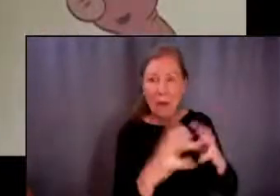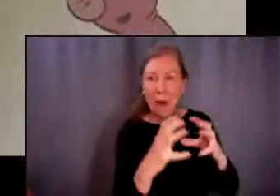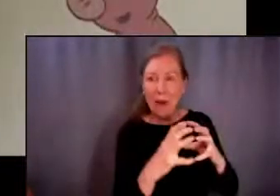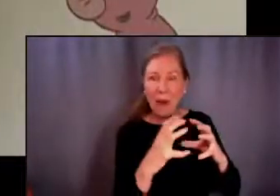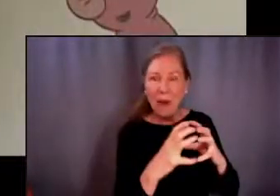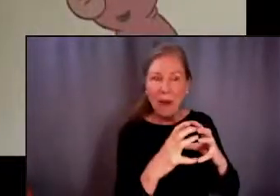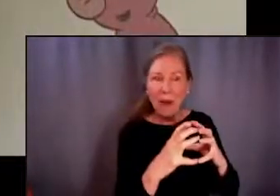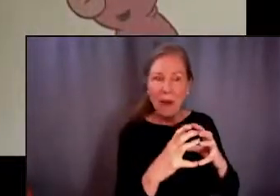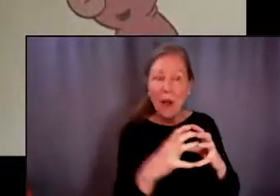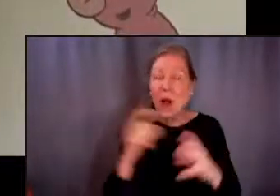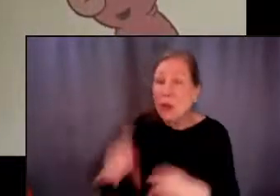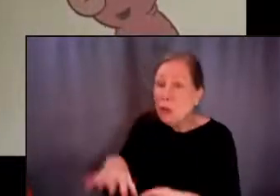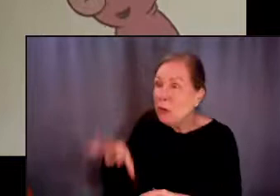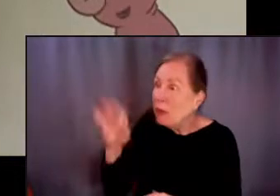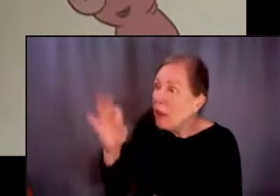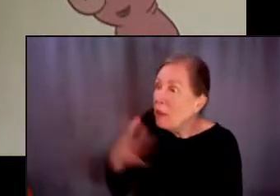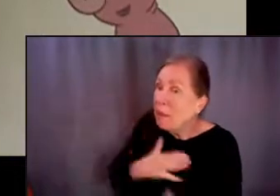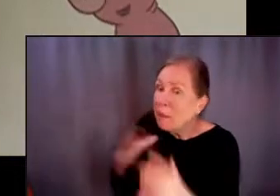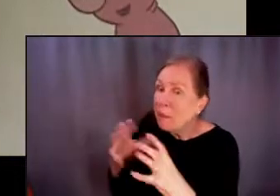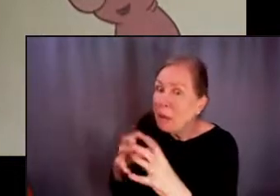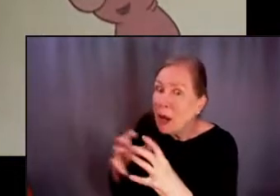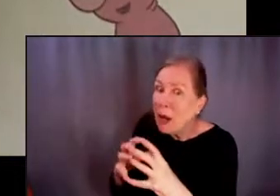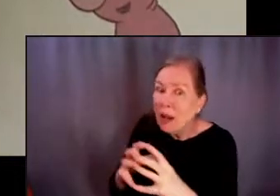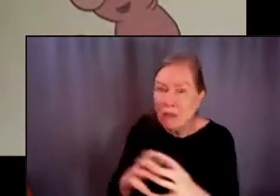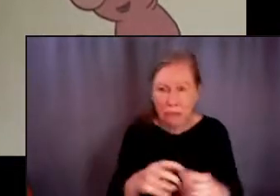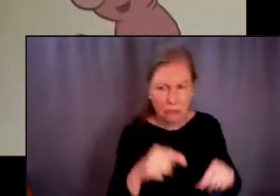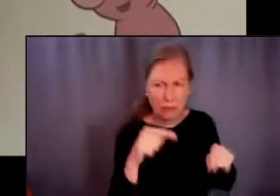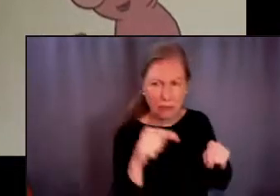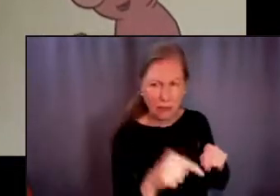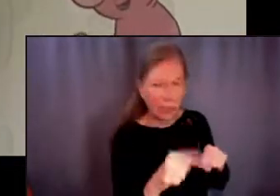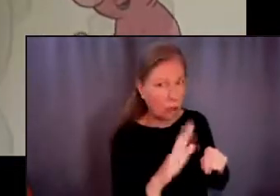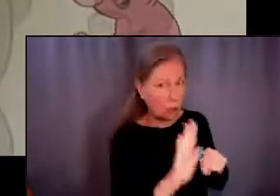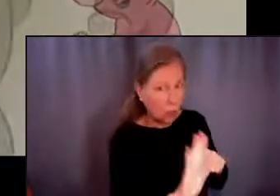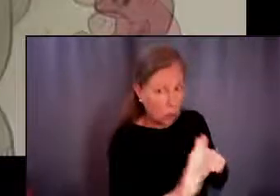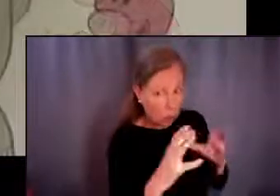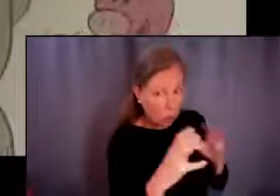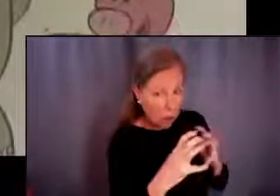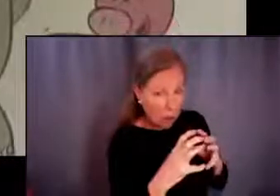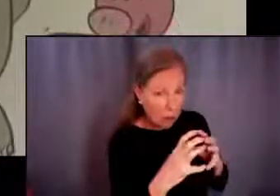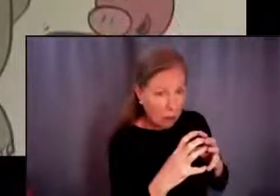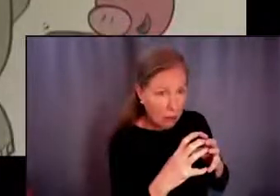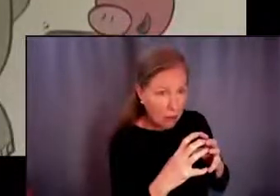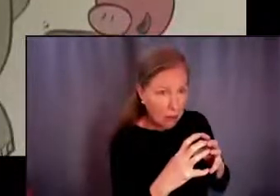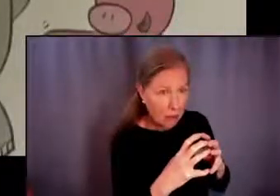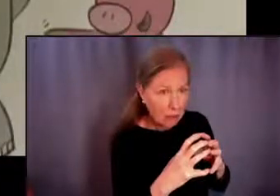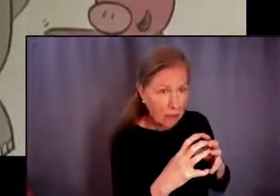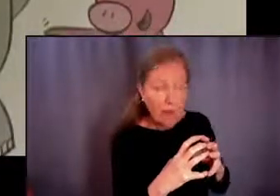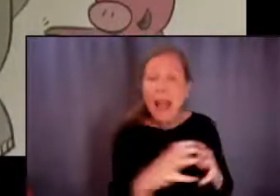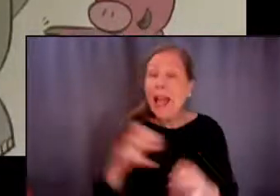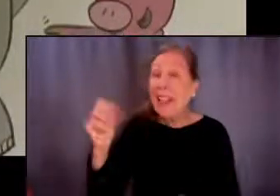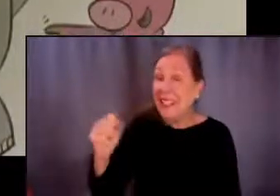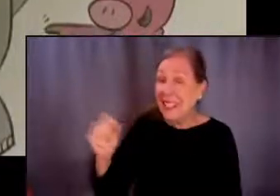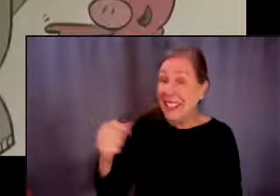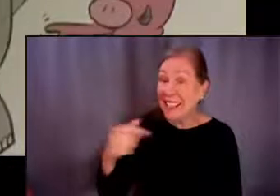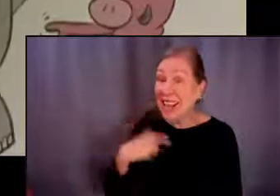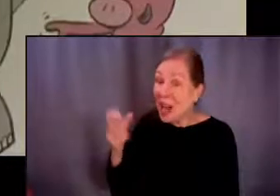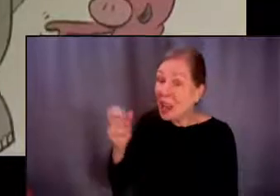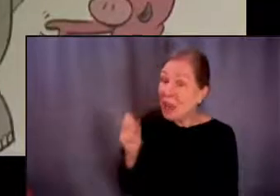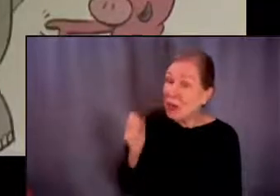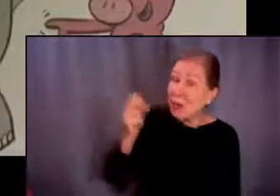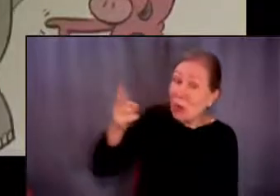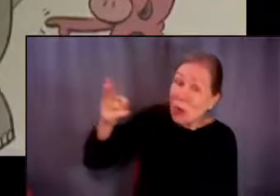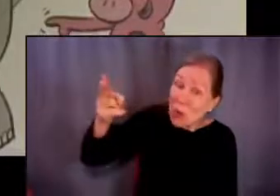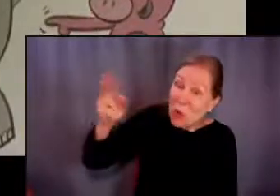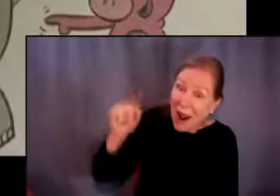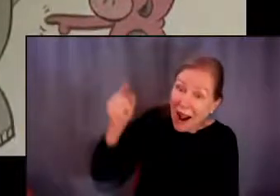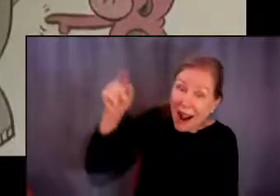You found my ball. This is your ball? Yes, I threw